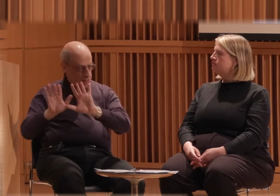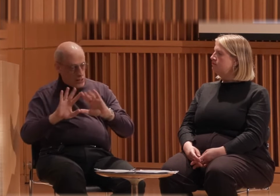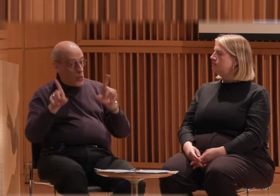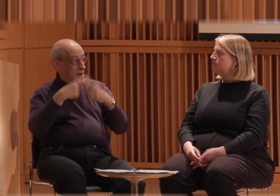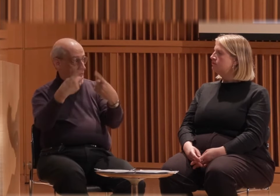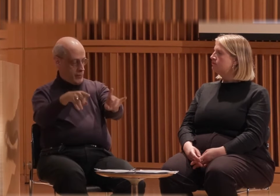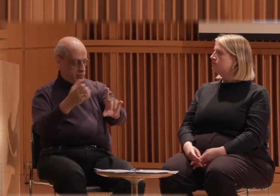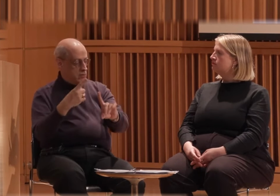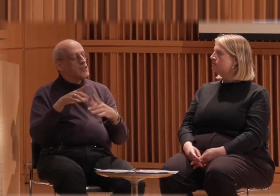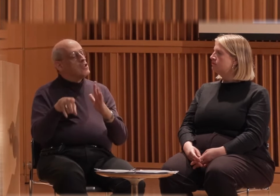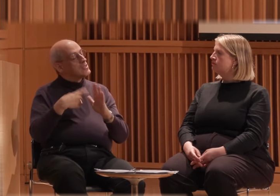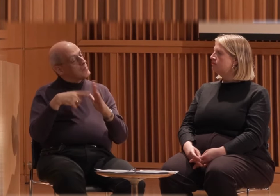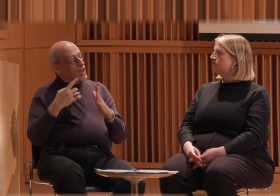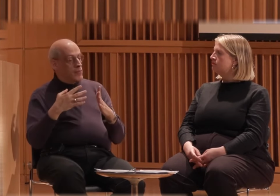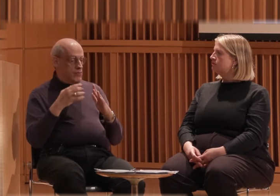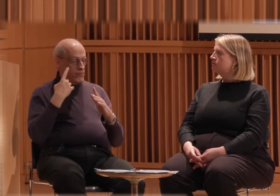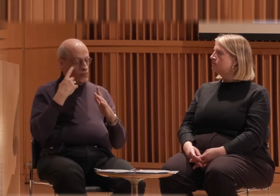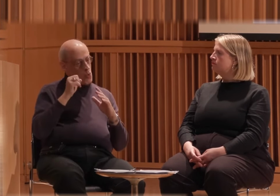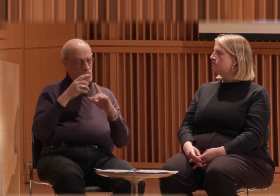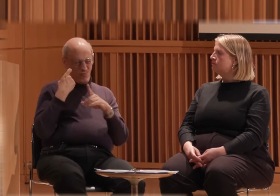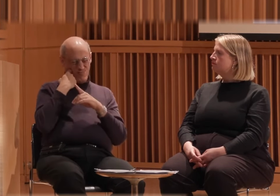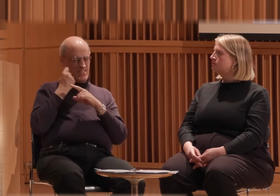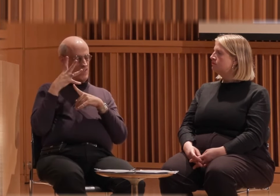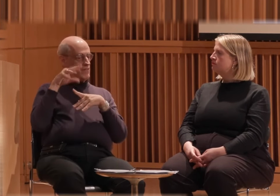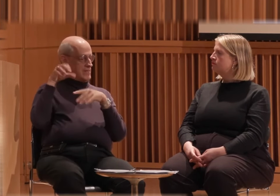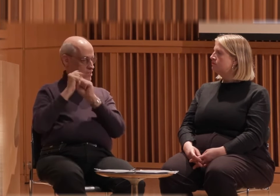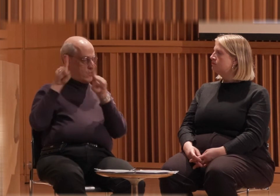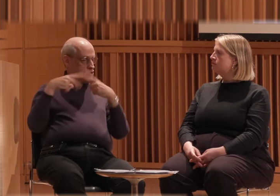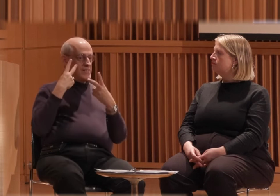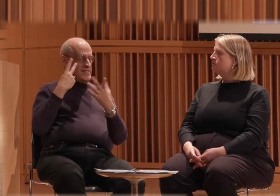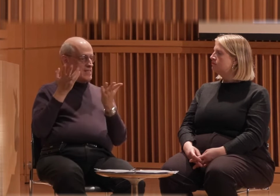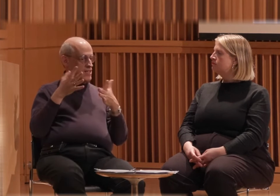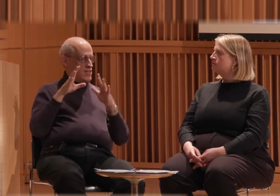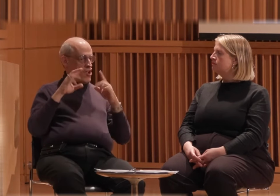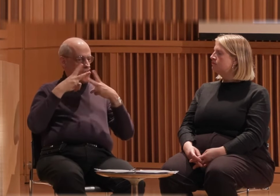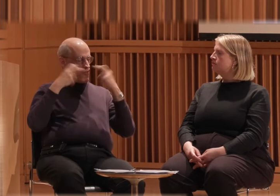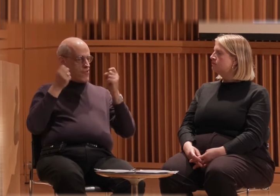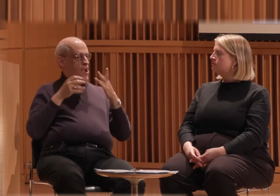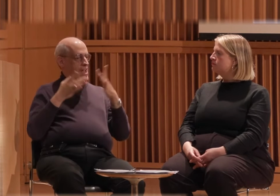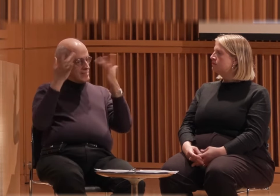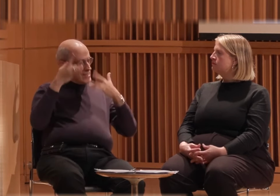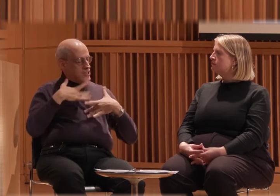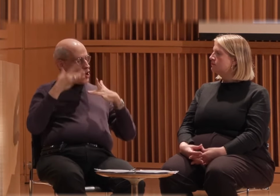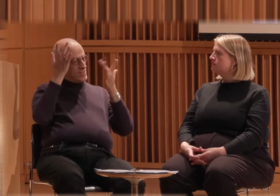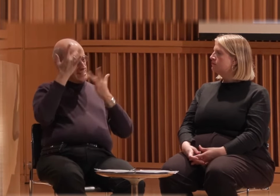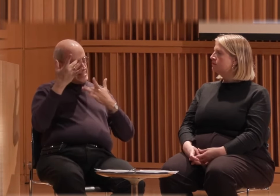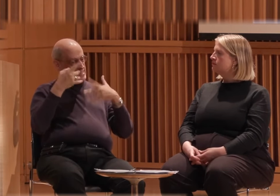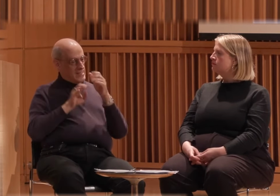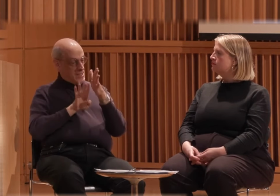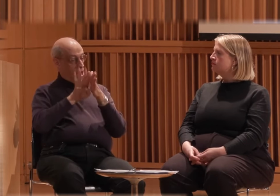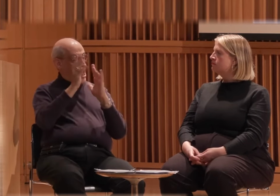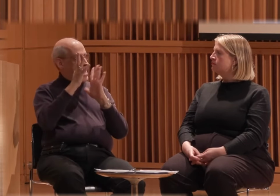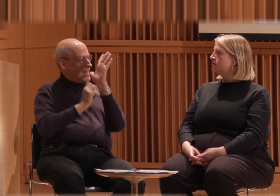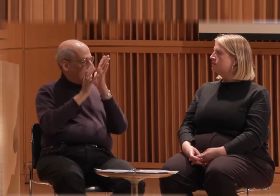occur. Sometimes, particularly in the past 50 years, when we've seen a rise in chronic disease, heart disease, and that sort of thing,